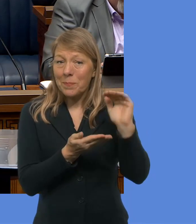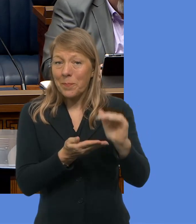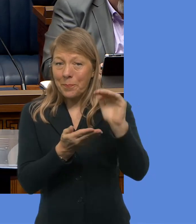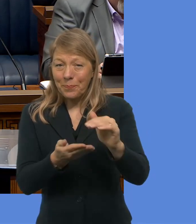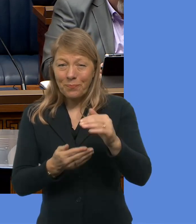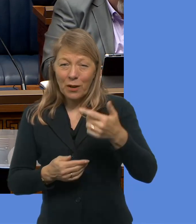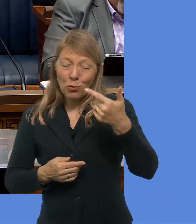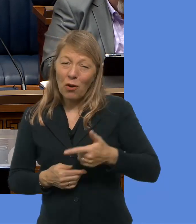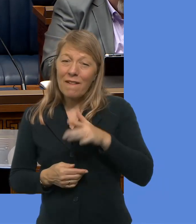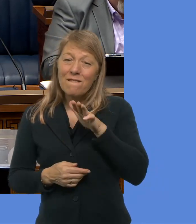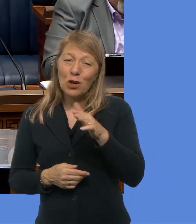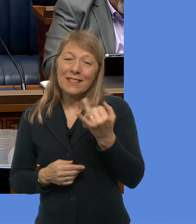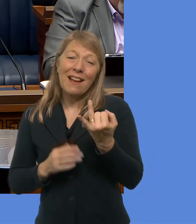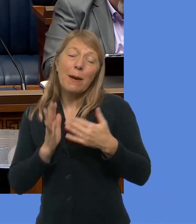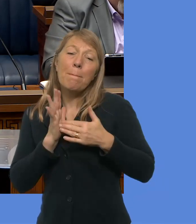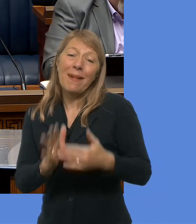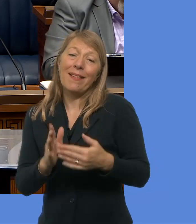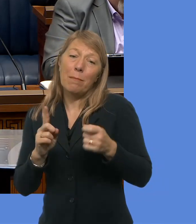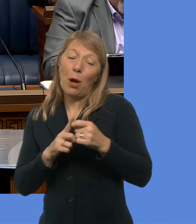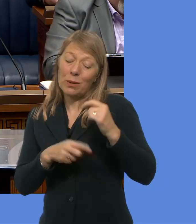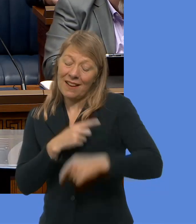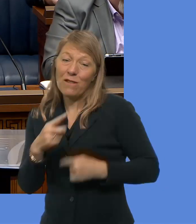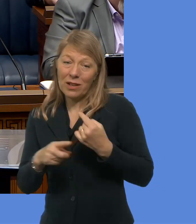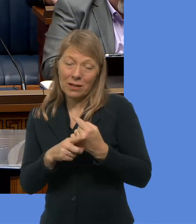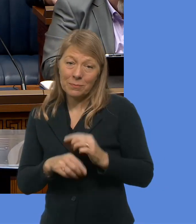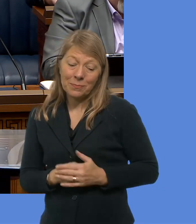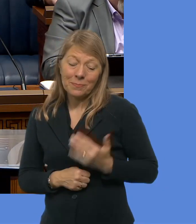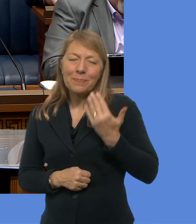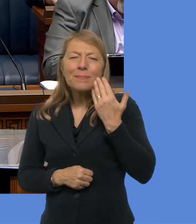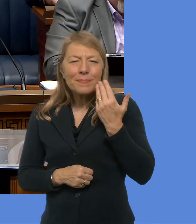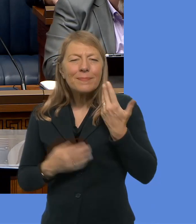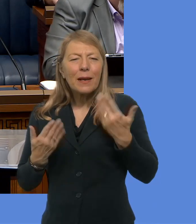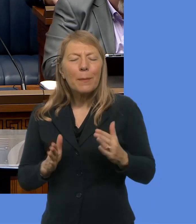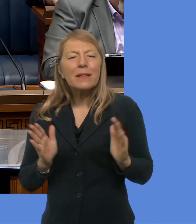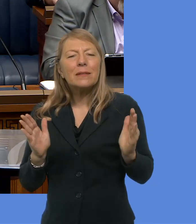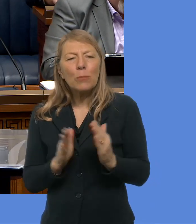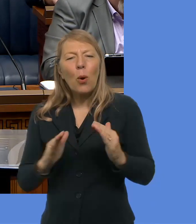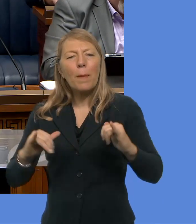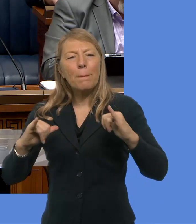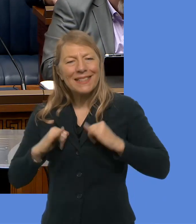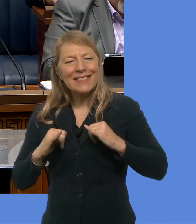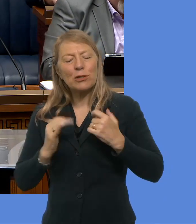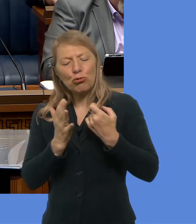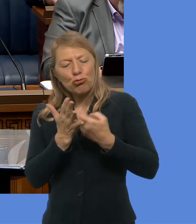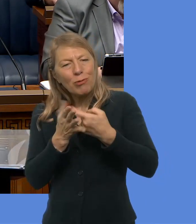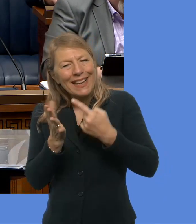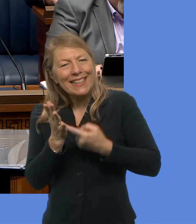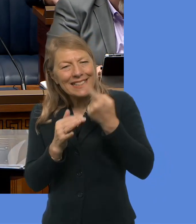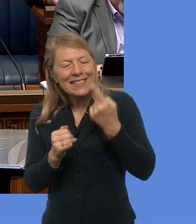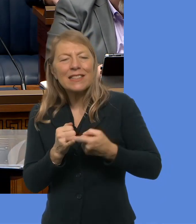million per year. This includes the recently extended Small Business Rate Relief Scheme, which will provide in the region